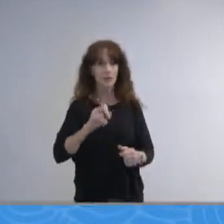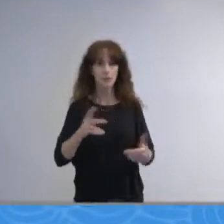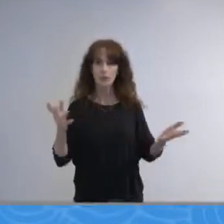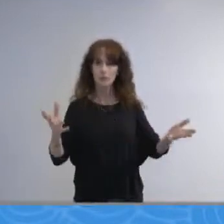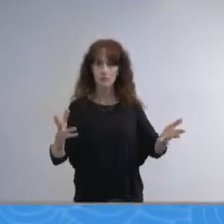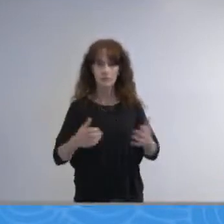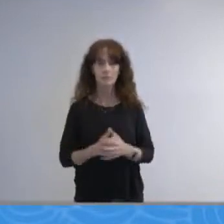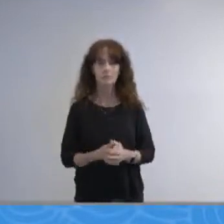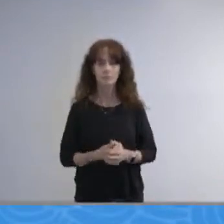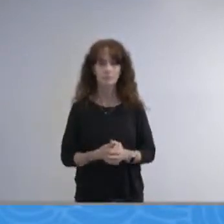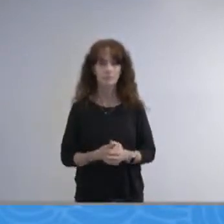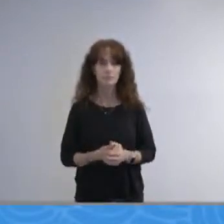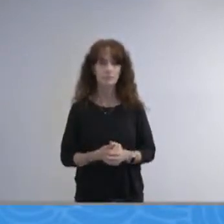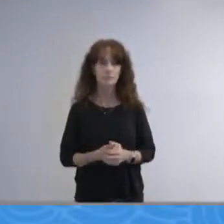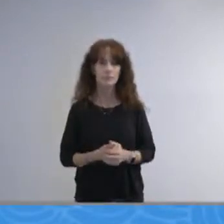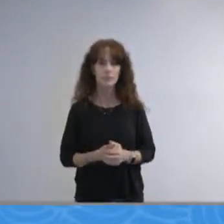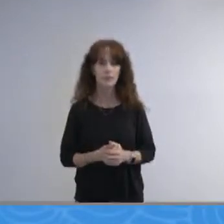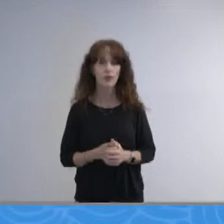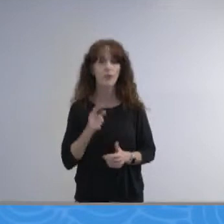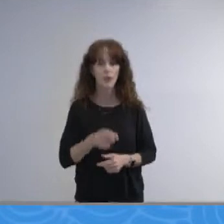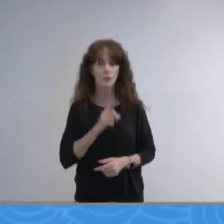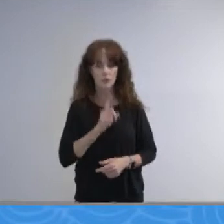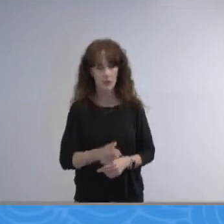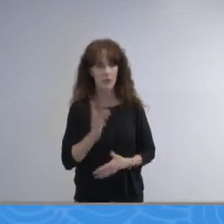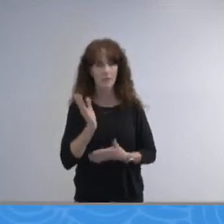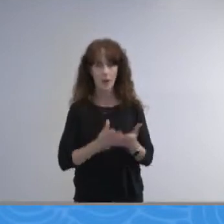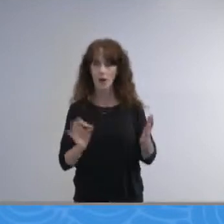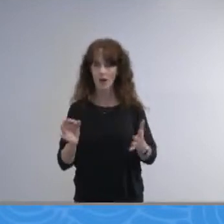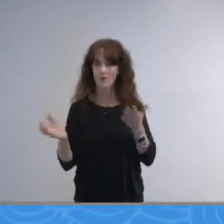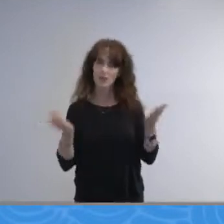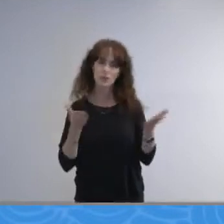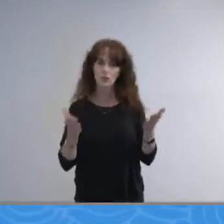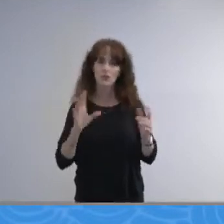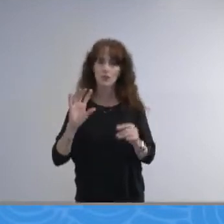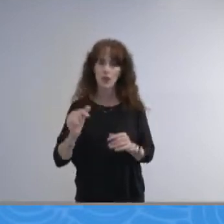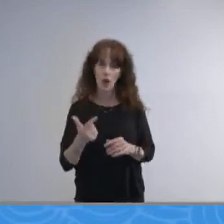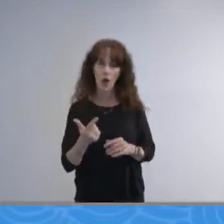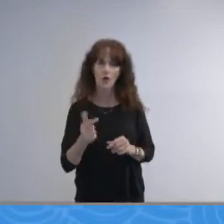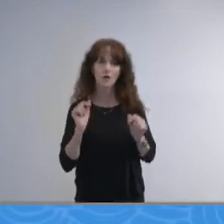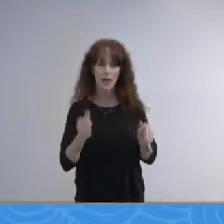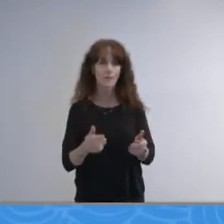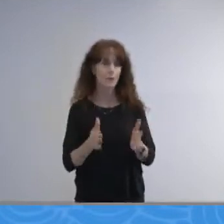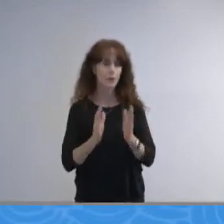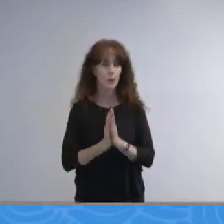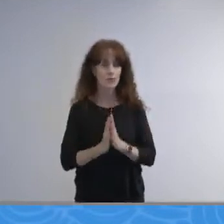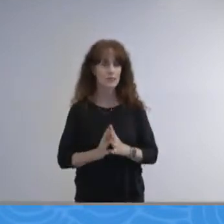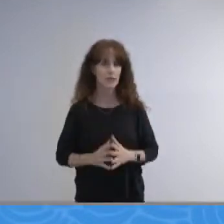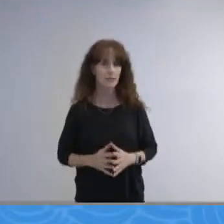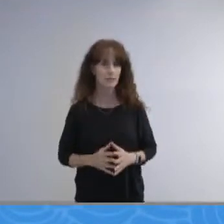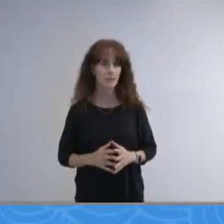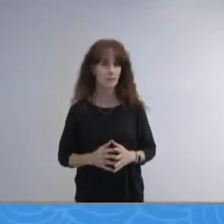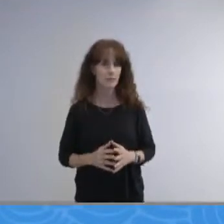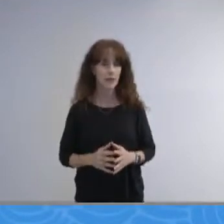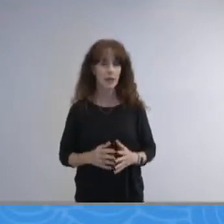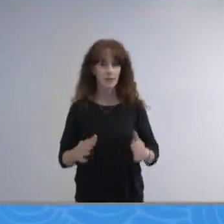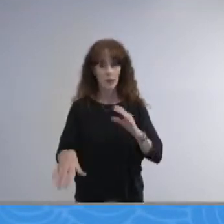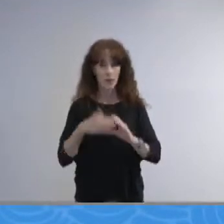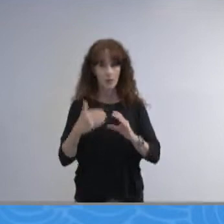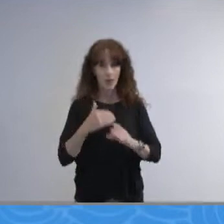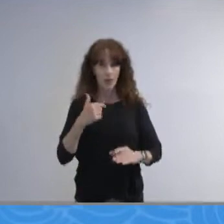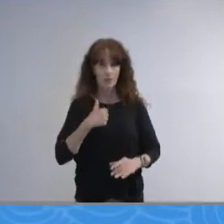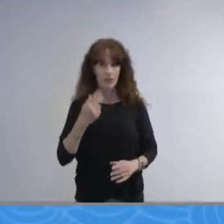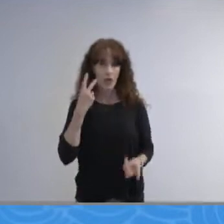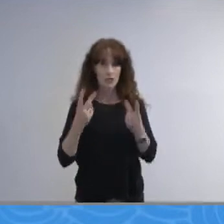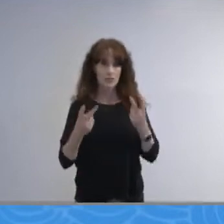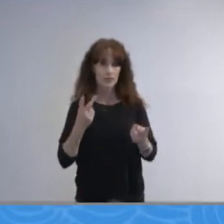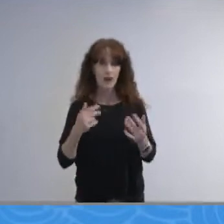IEP. So those are definitely part of the service logs that can be requested. If you email me, I'll see if